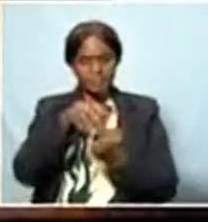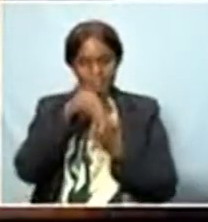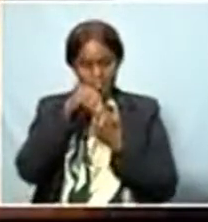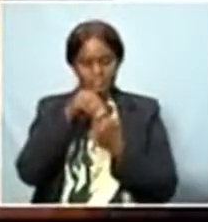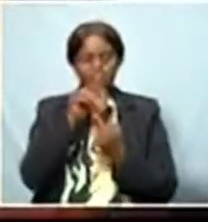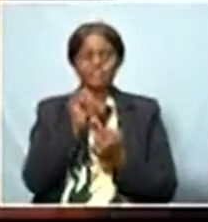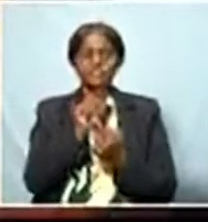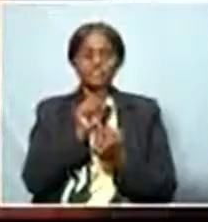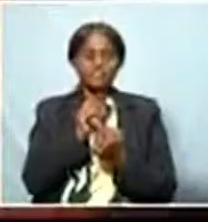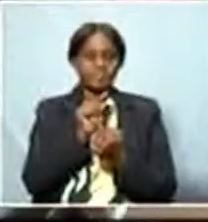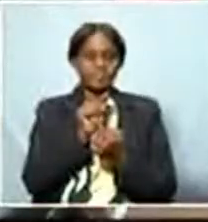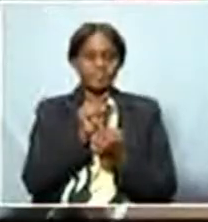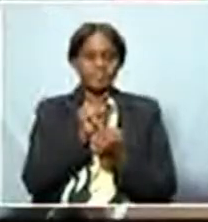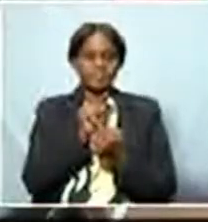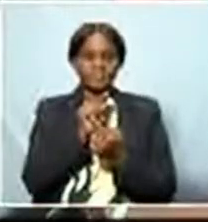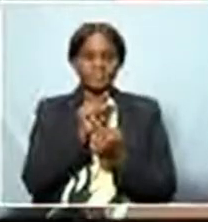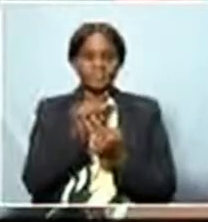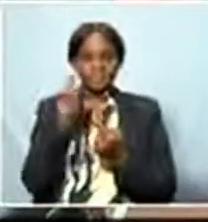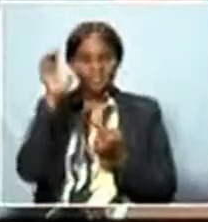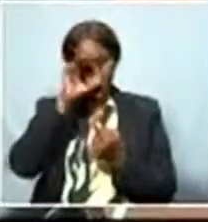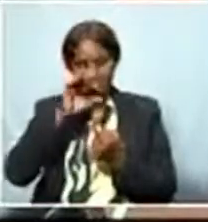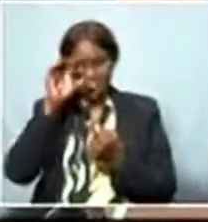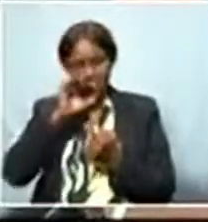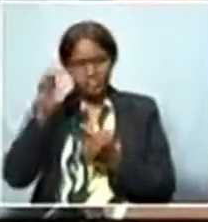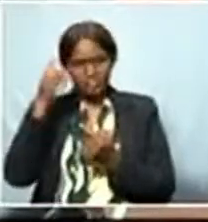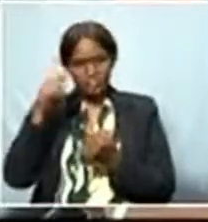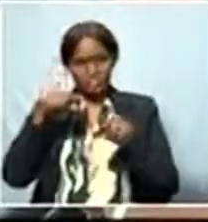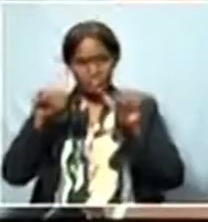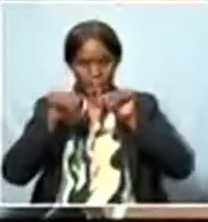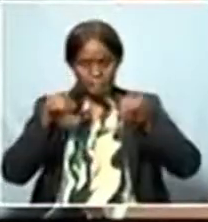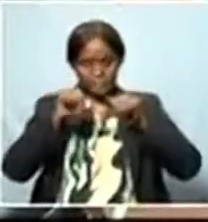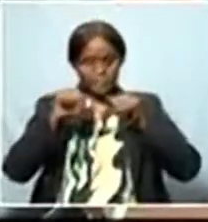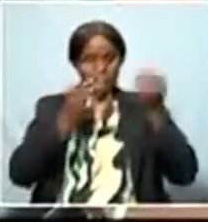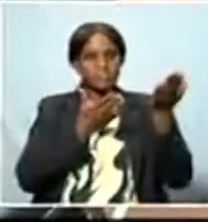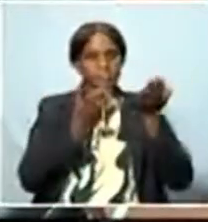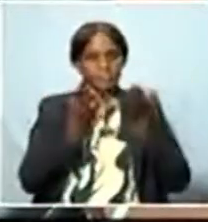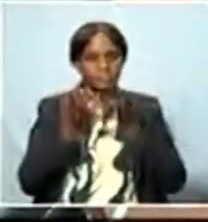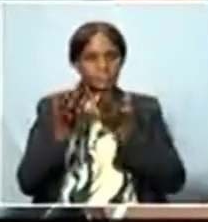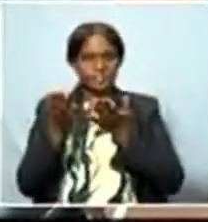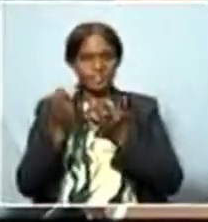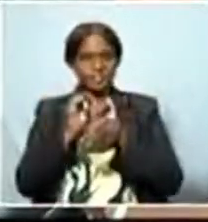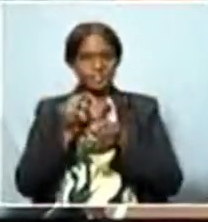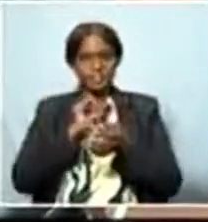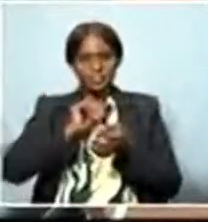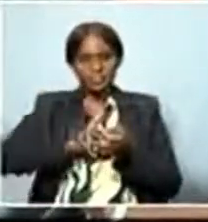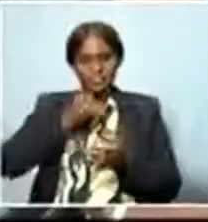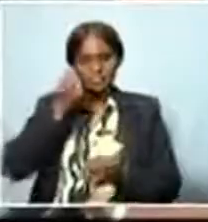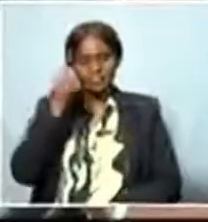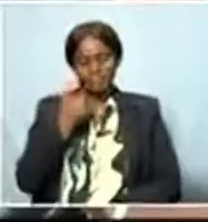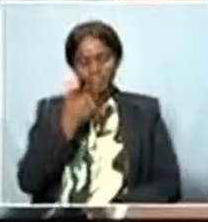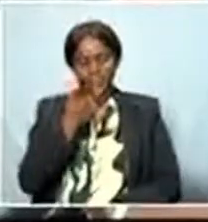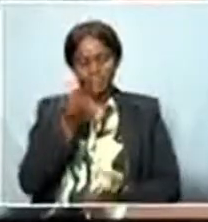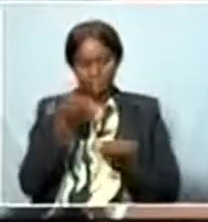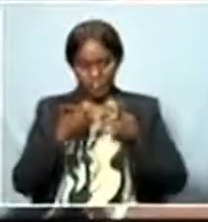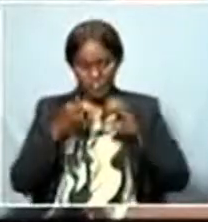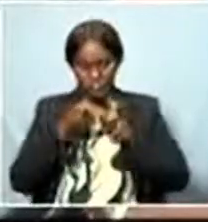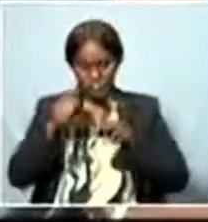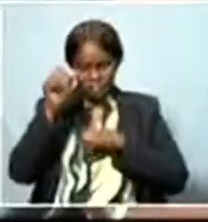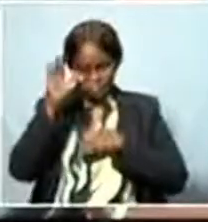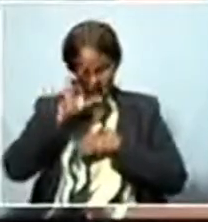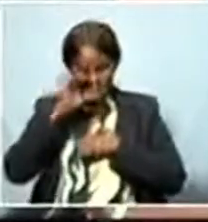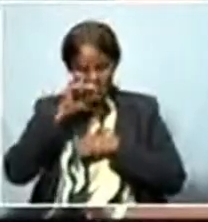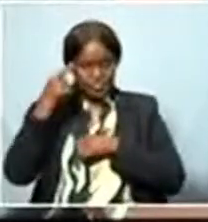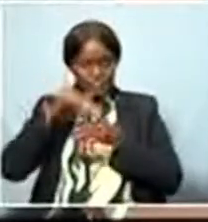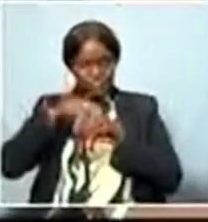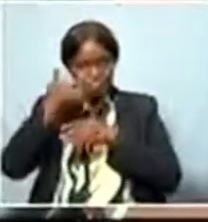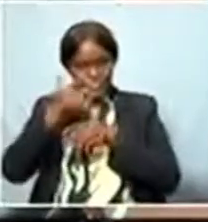specifically on the outsourcing of audit services. Our understanding is that even as you outsource,